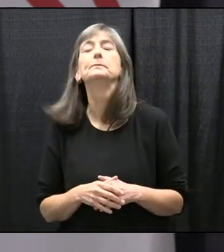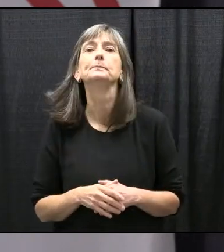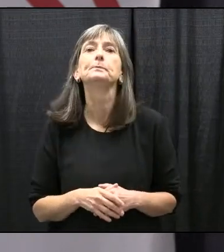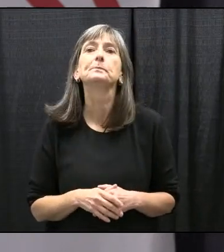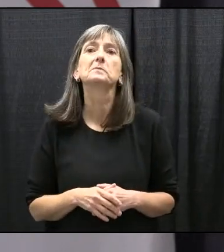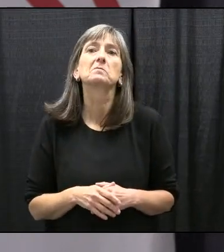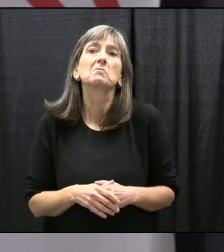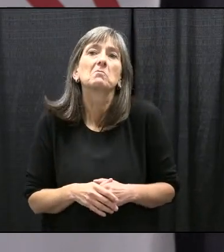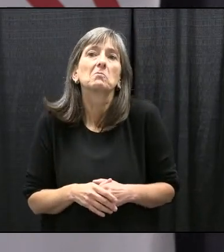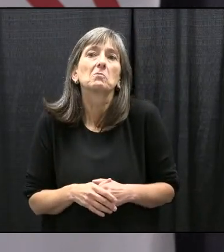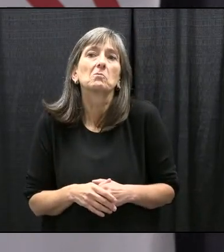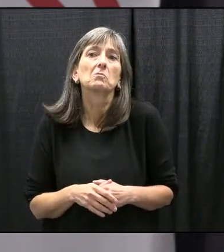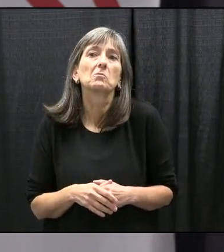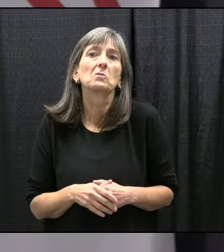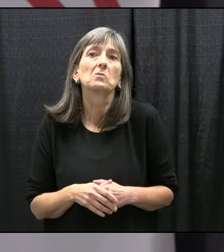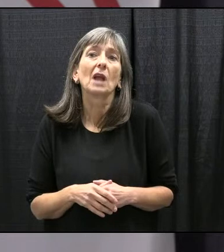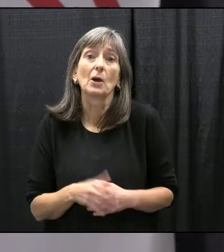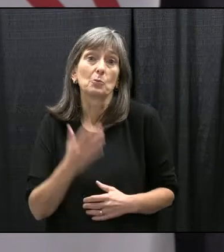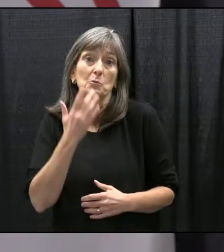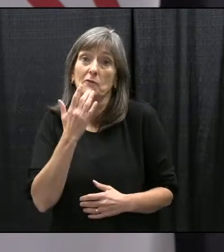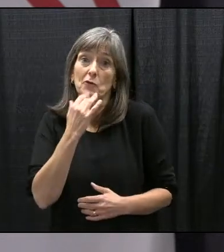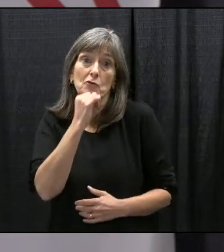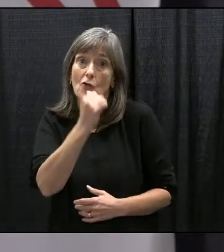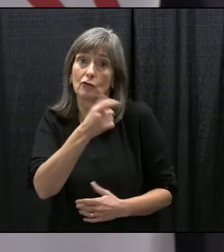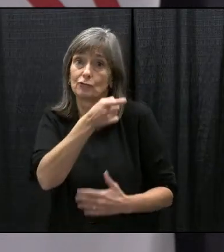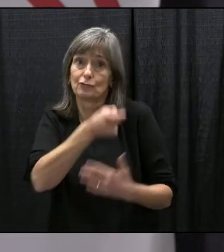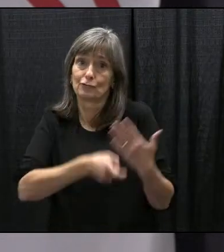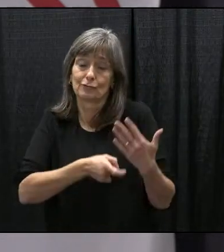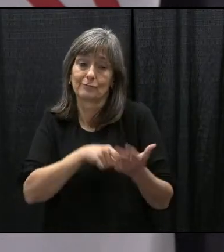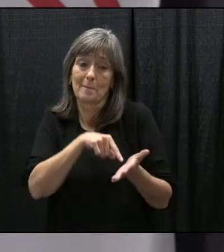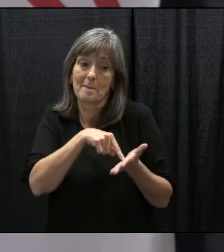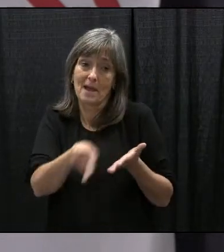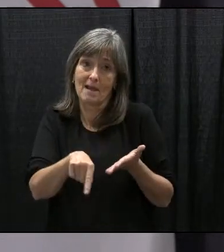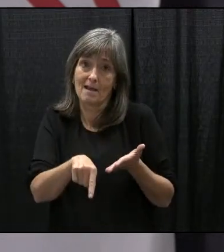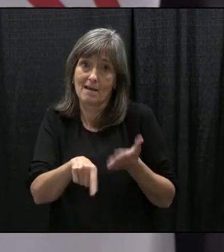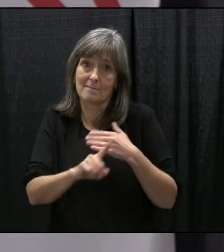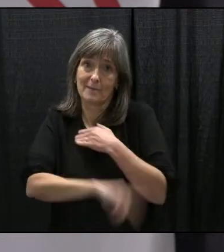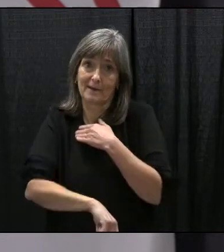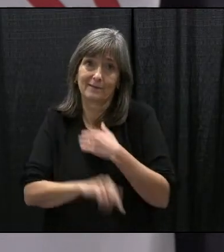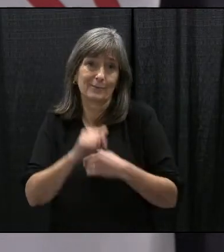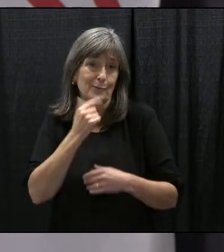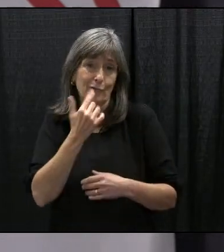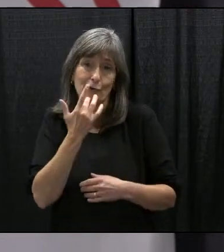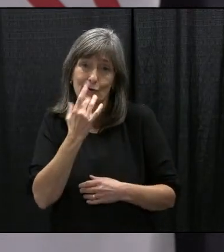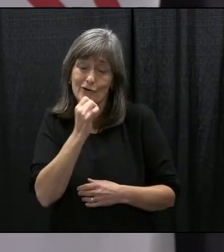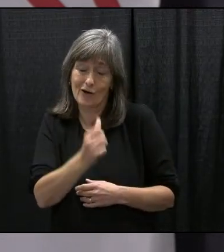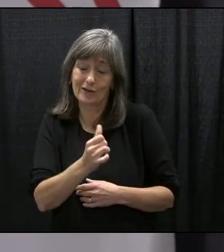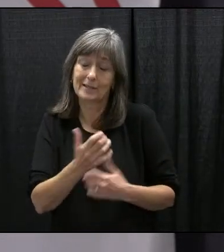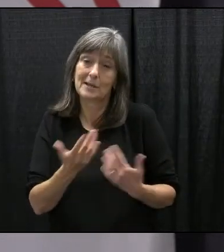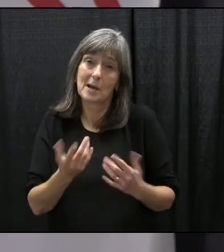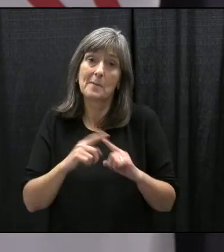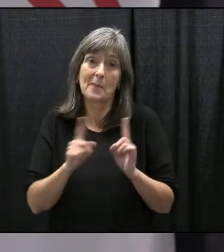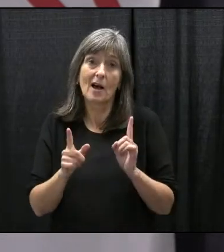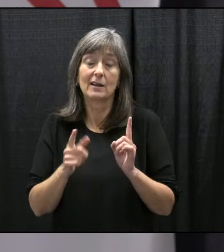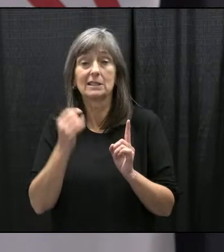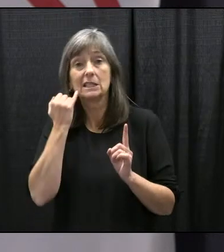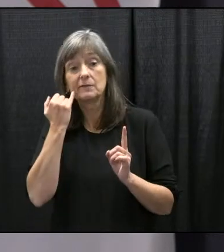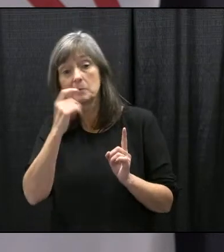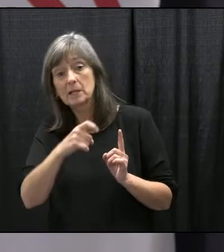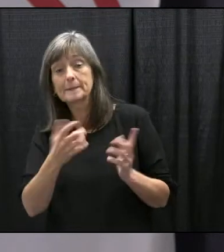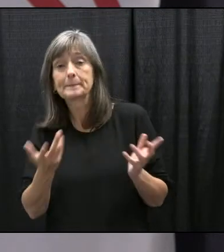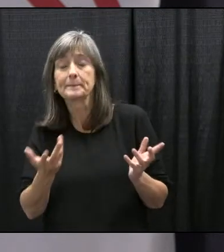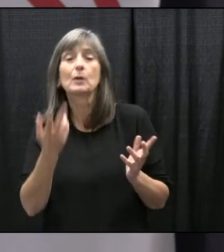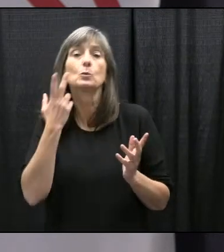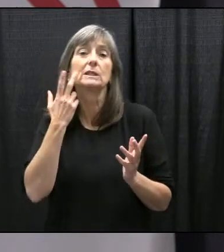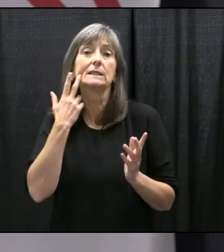would be something we would obviously prefer not to go there. But if we have to, the legislation will clearly outline what those penalties can